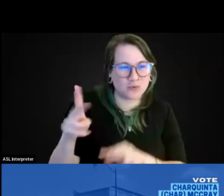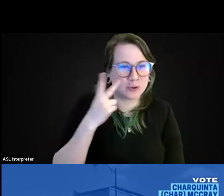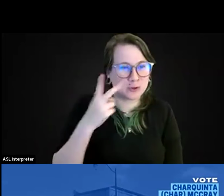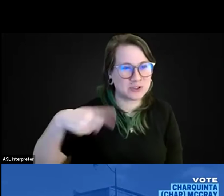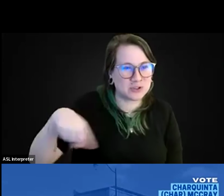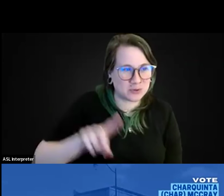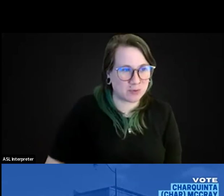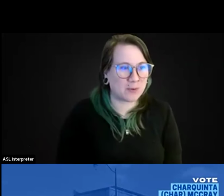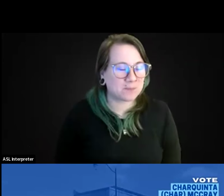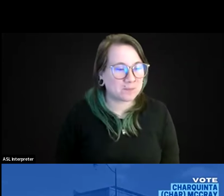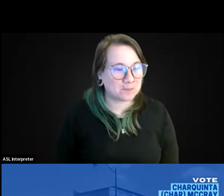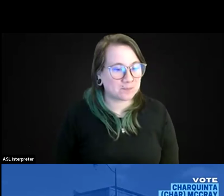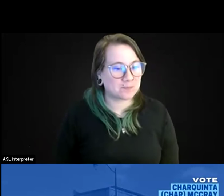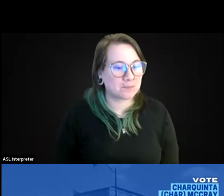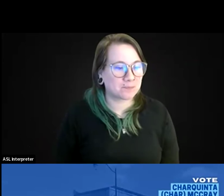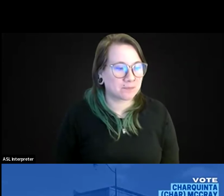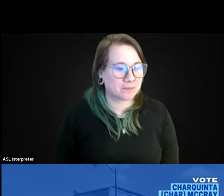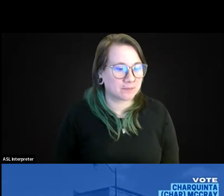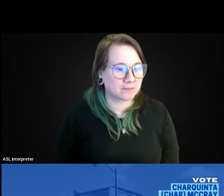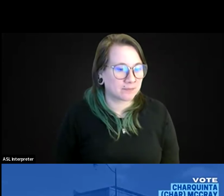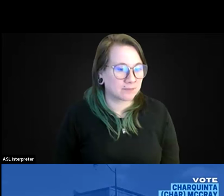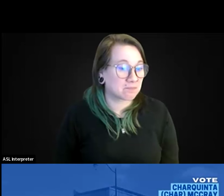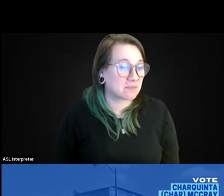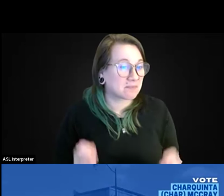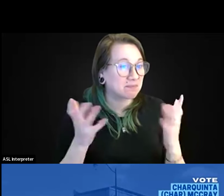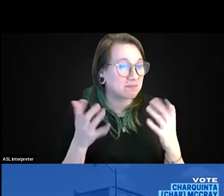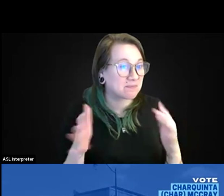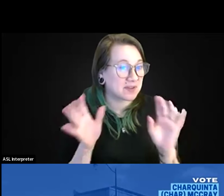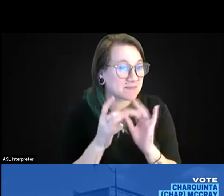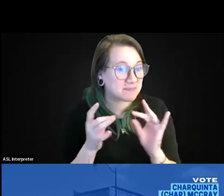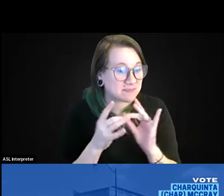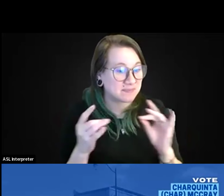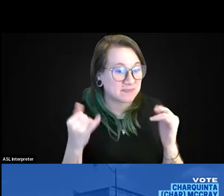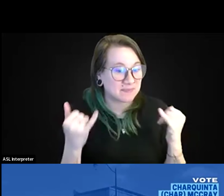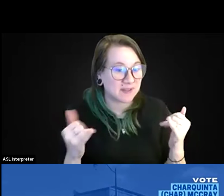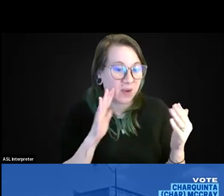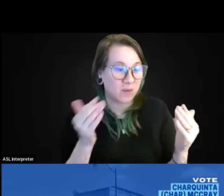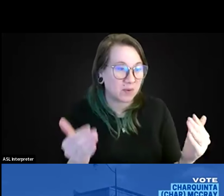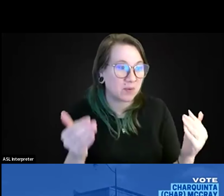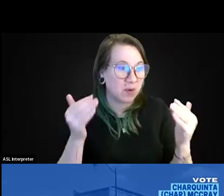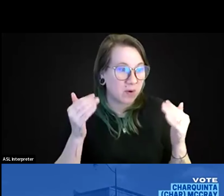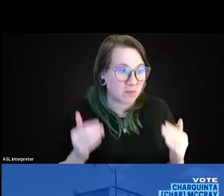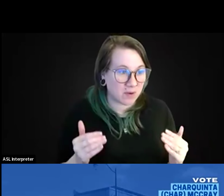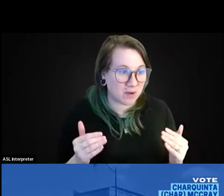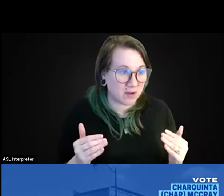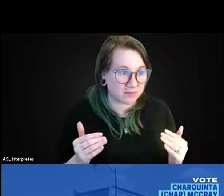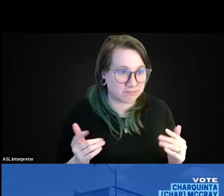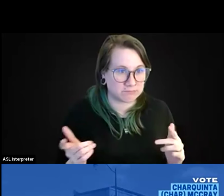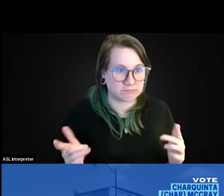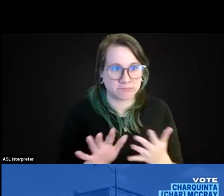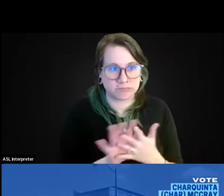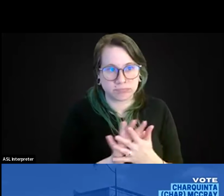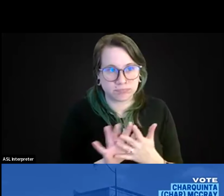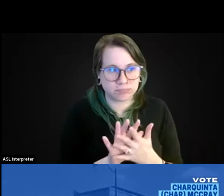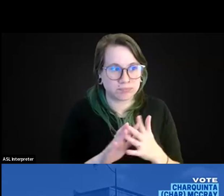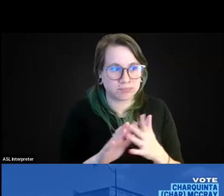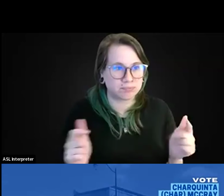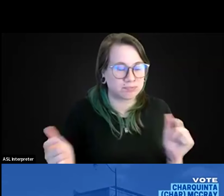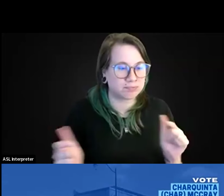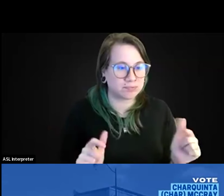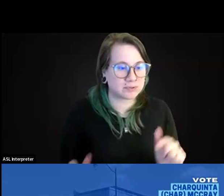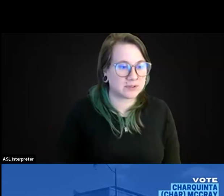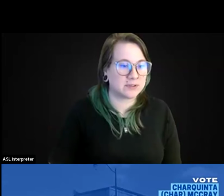Okay, with that being said, we'll go ahead and move on with the agenda. We have our standing presentation.